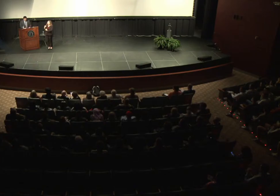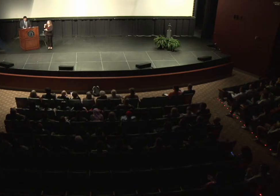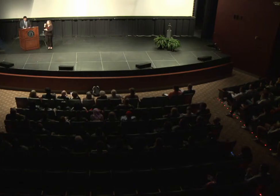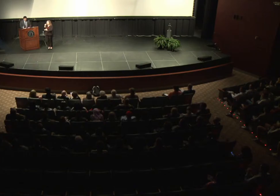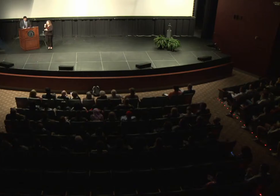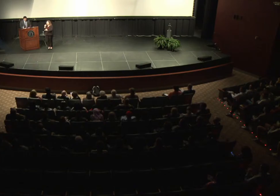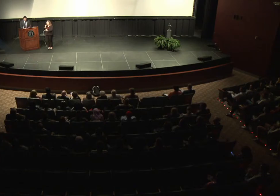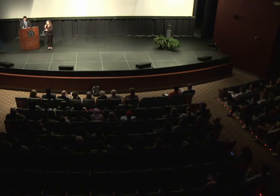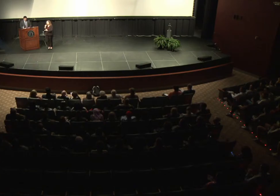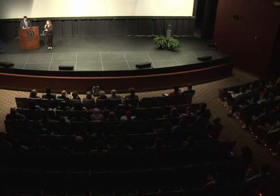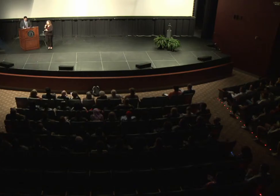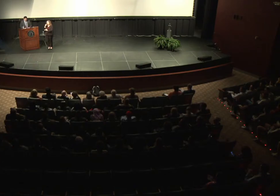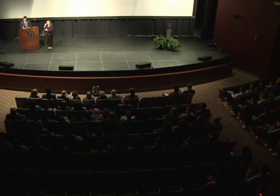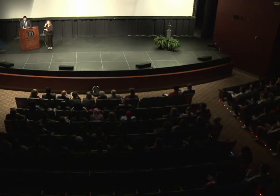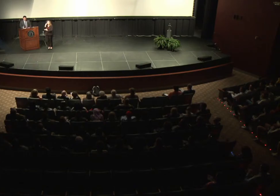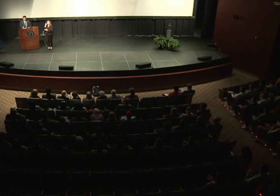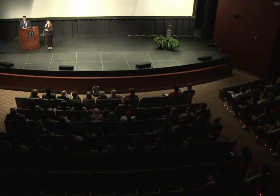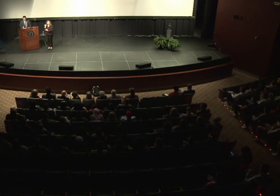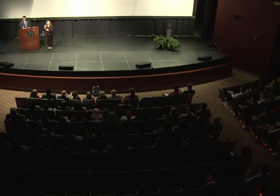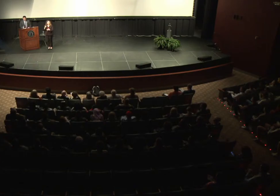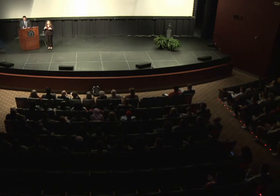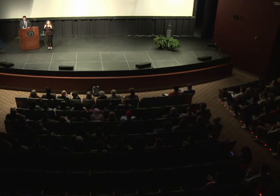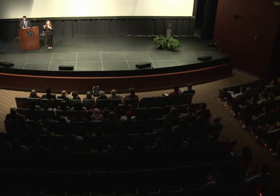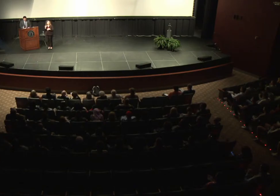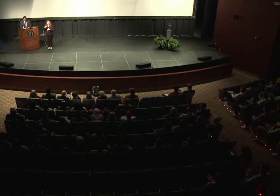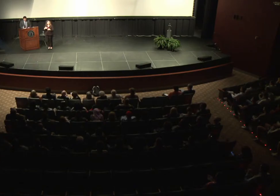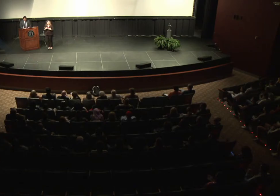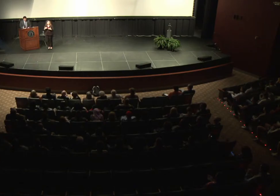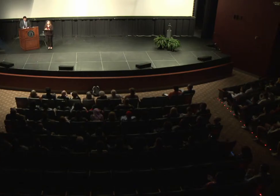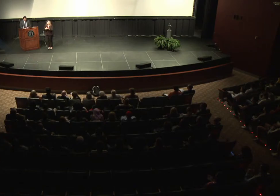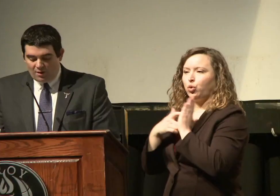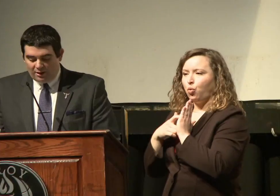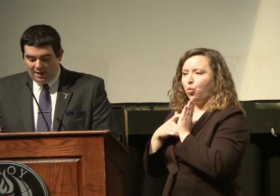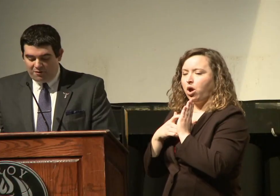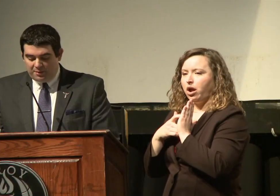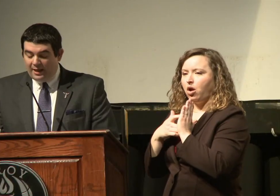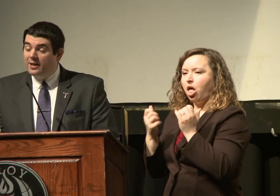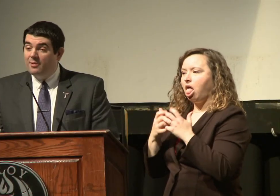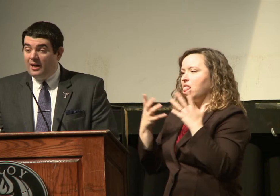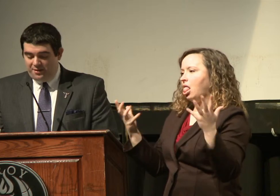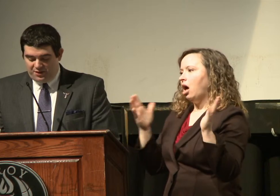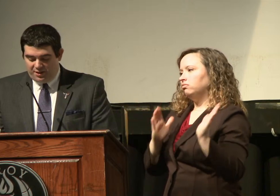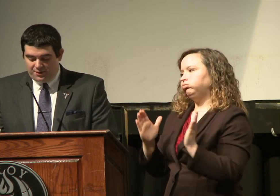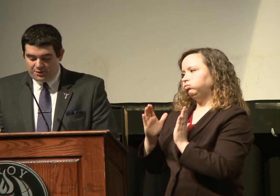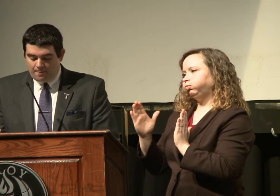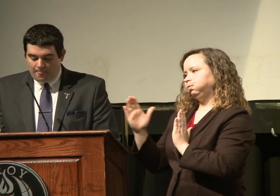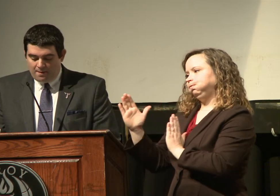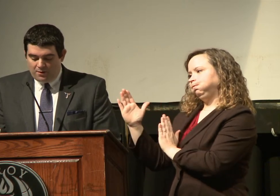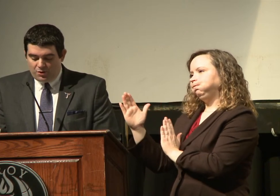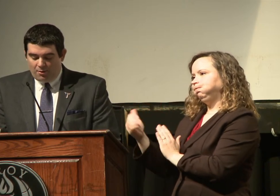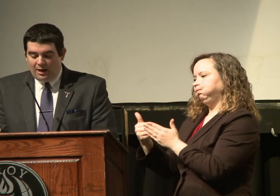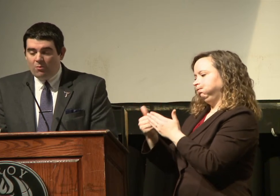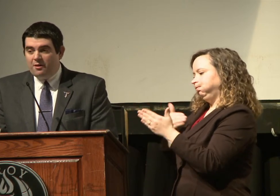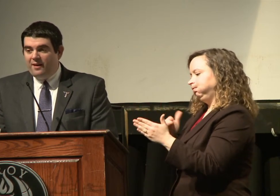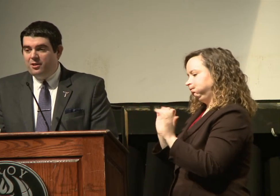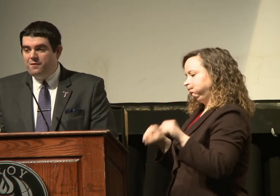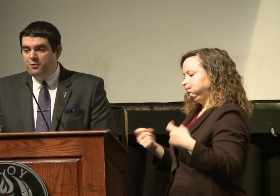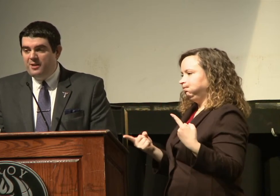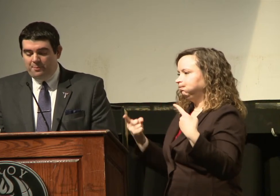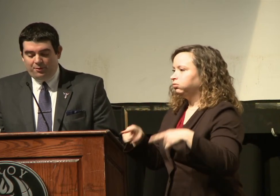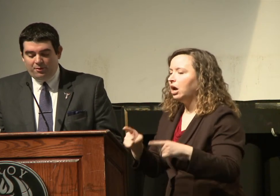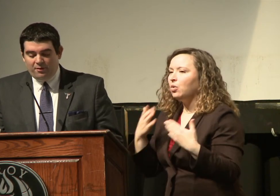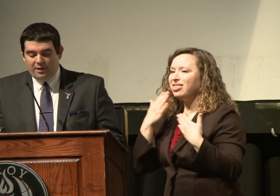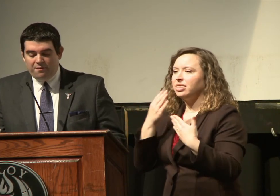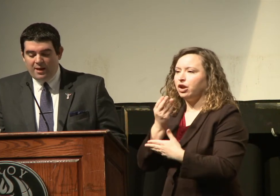Okay. Events such as this also require a lot of planning behind the scenes. And so I want to thank a